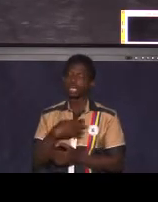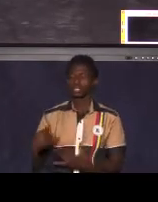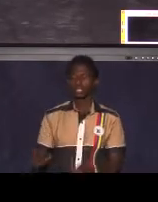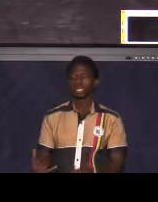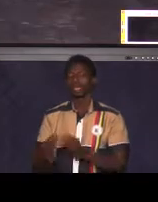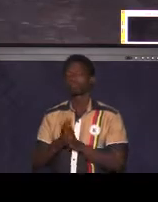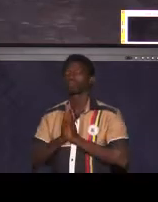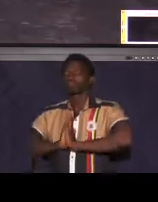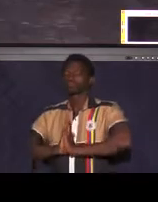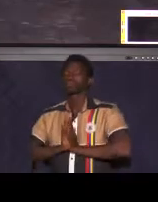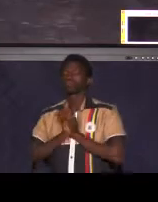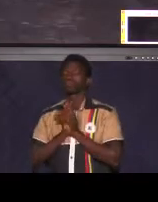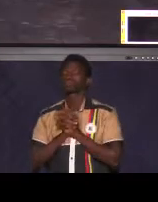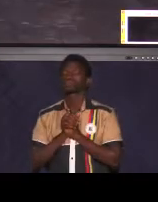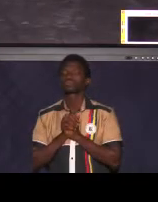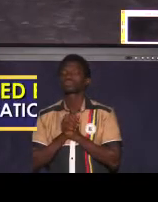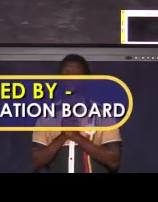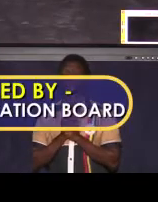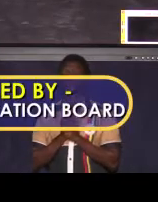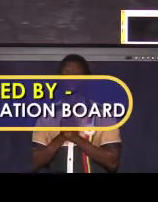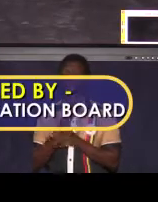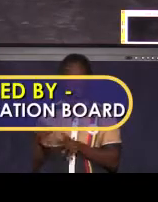1,000. Now,